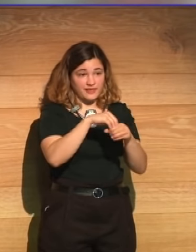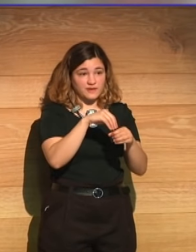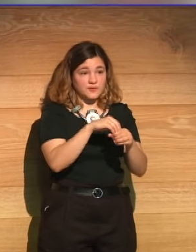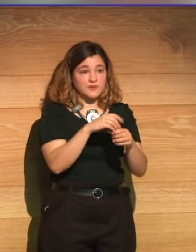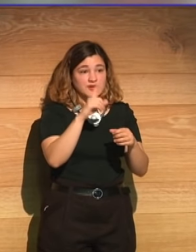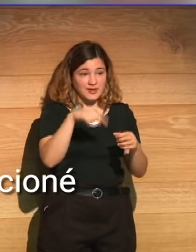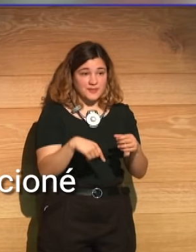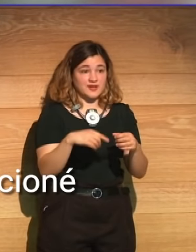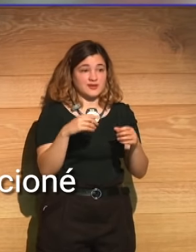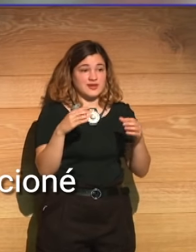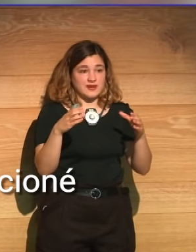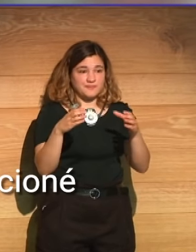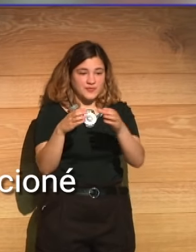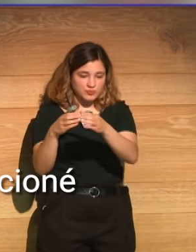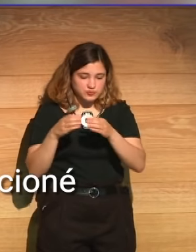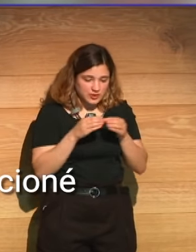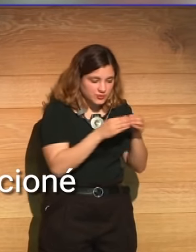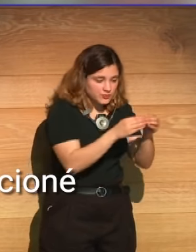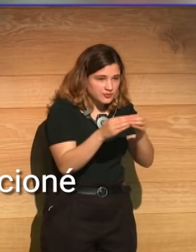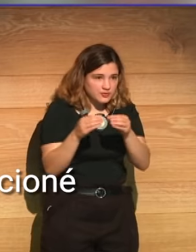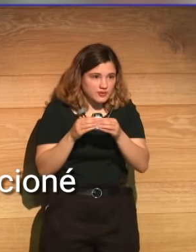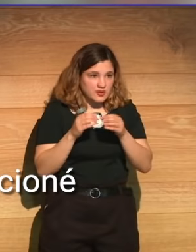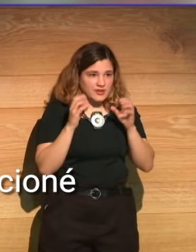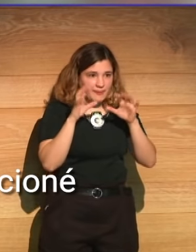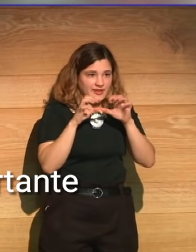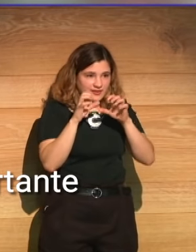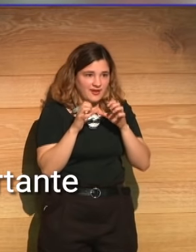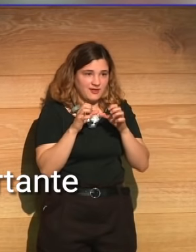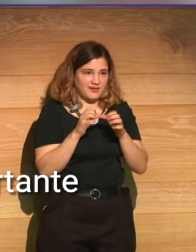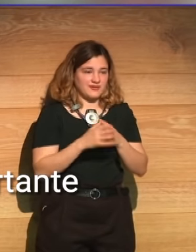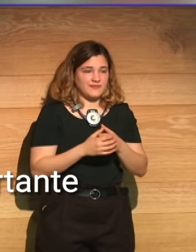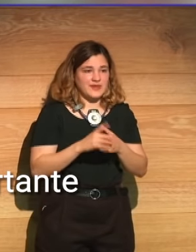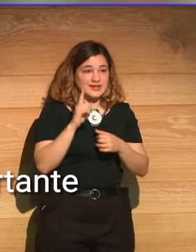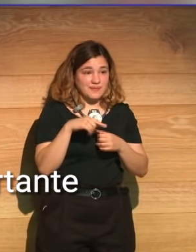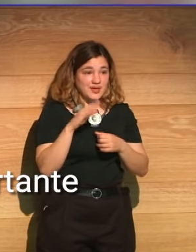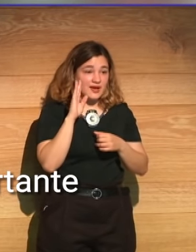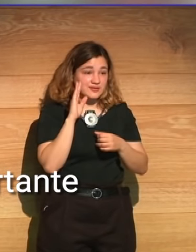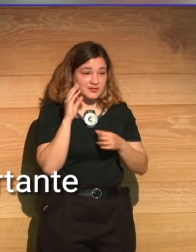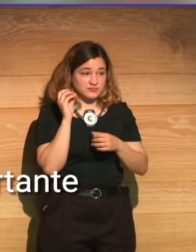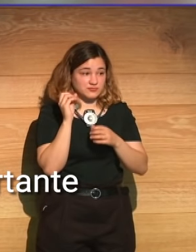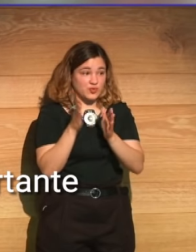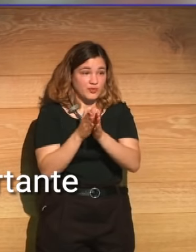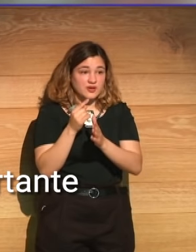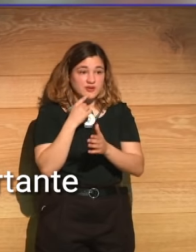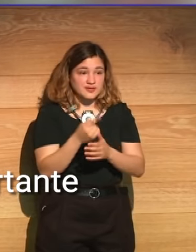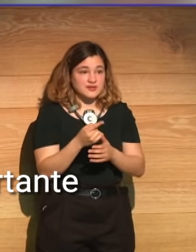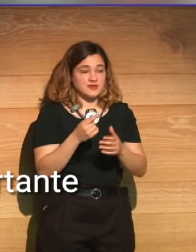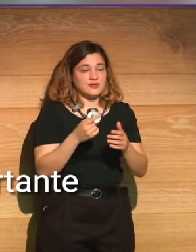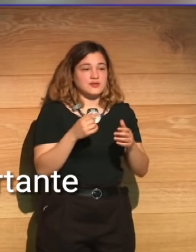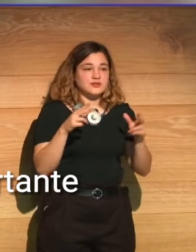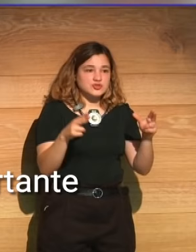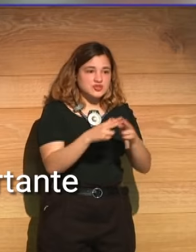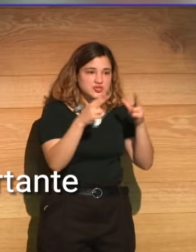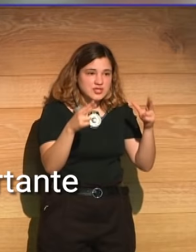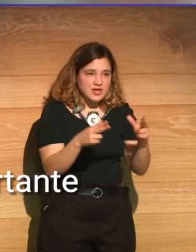peer-based learning. And to pick up on what one of the colleagues said earlier, that social dimension and that psychosocial support, I